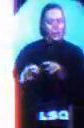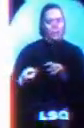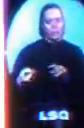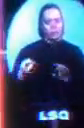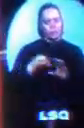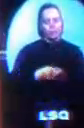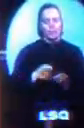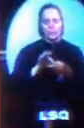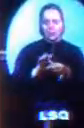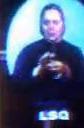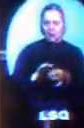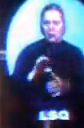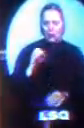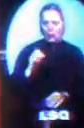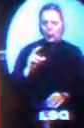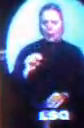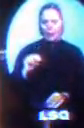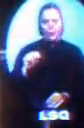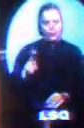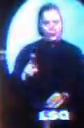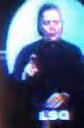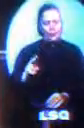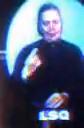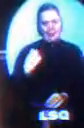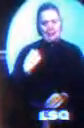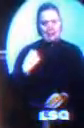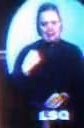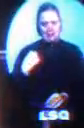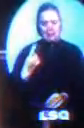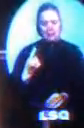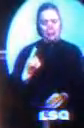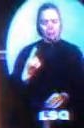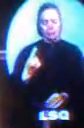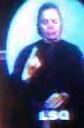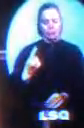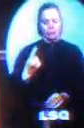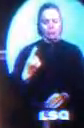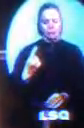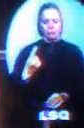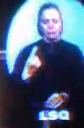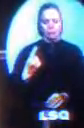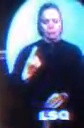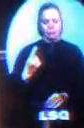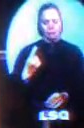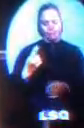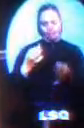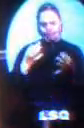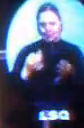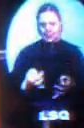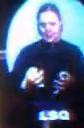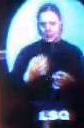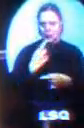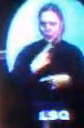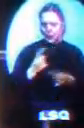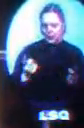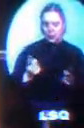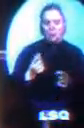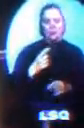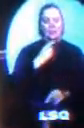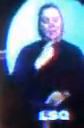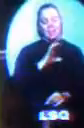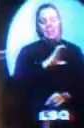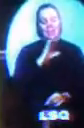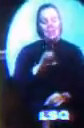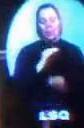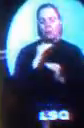United Nations has just ruled on a complaint filed by UFCW that Canada is trampling on the human rights of these migrant